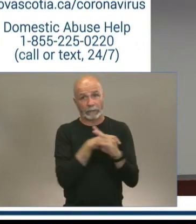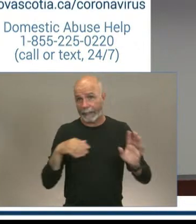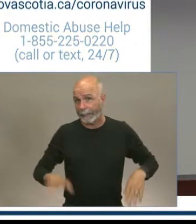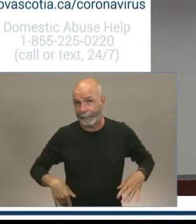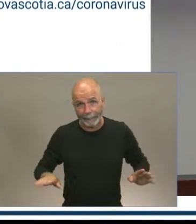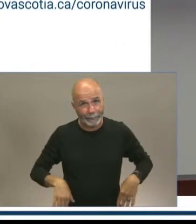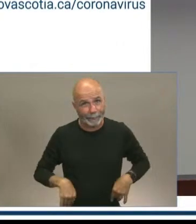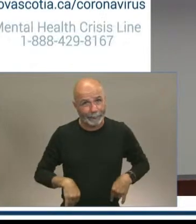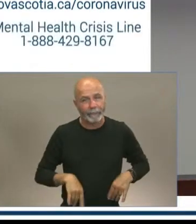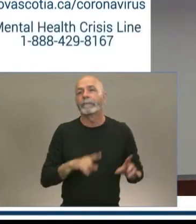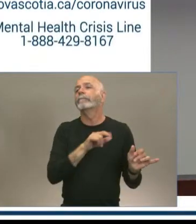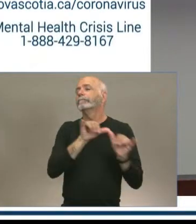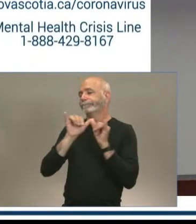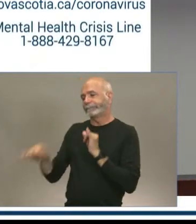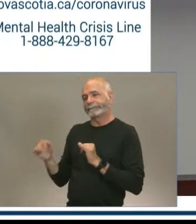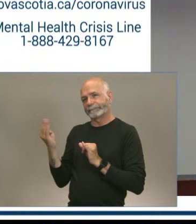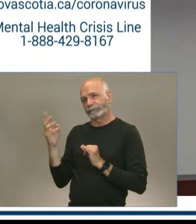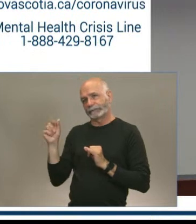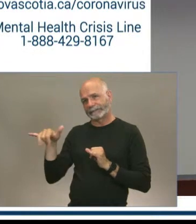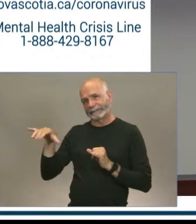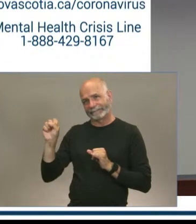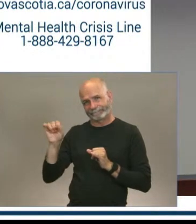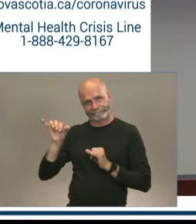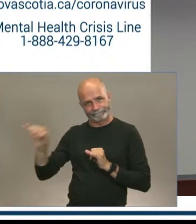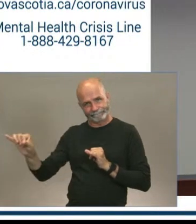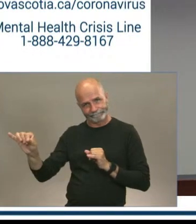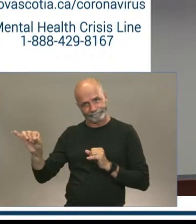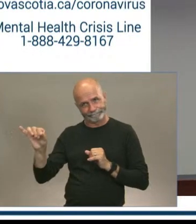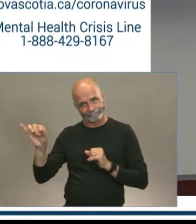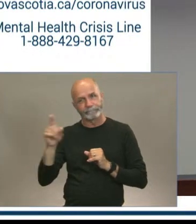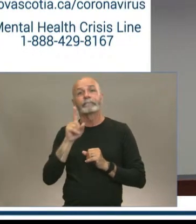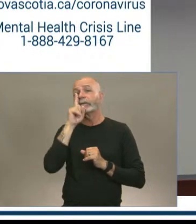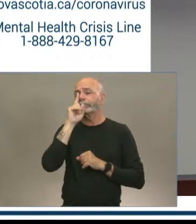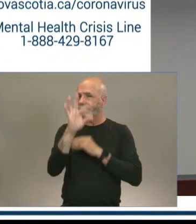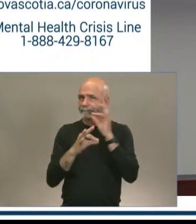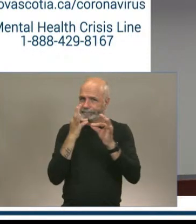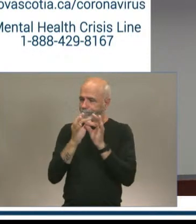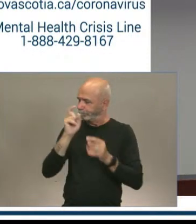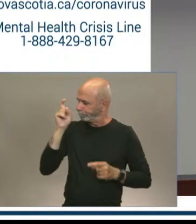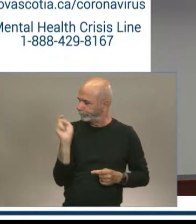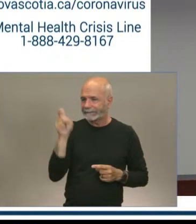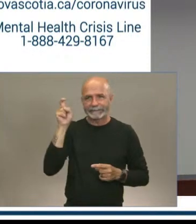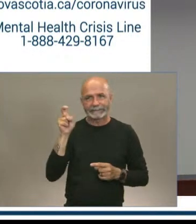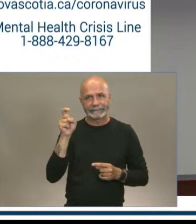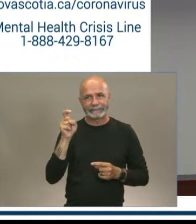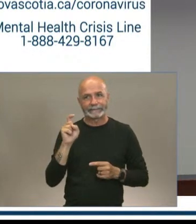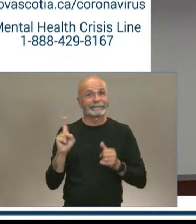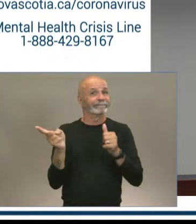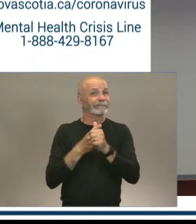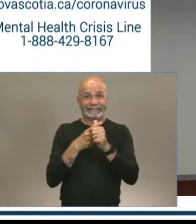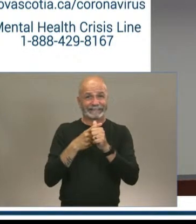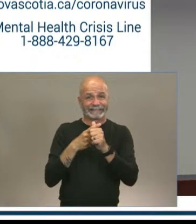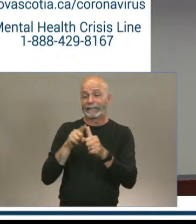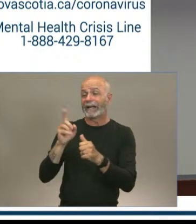for the 14 days after they get here. And testing is recommended at the start and the end of their